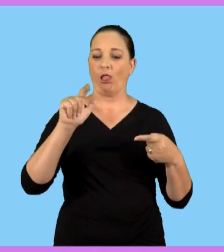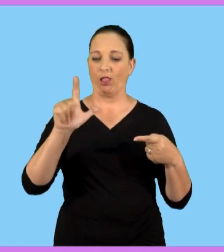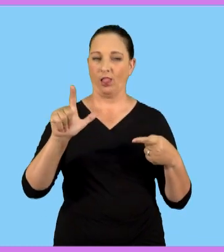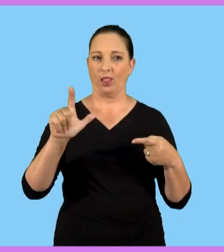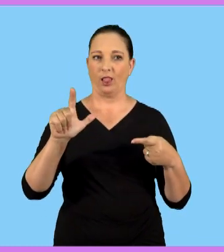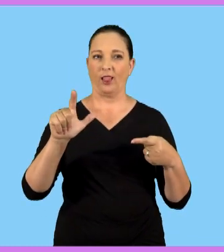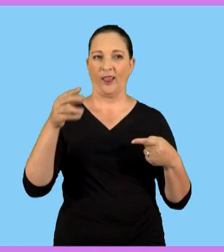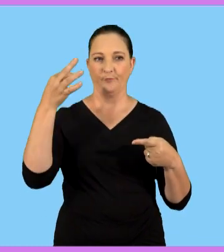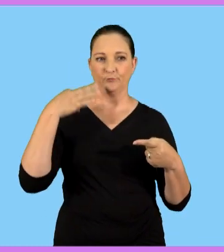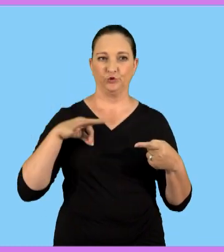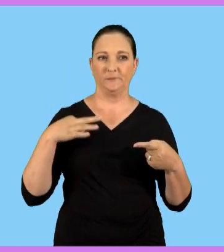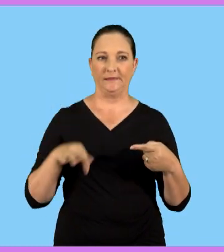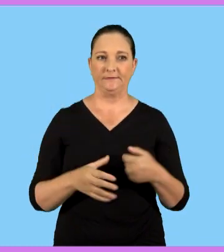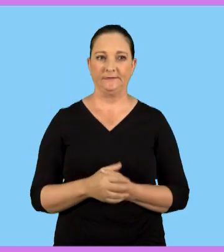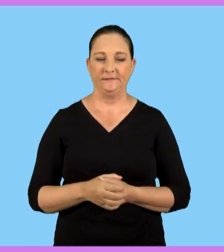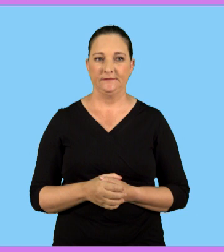municipality.